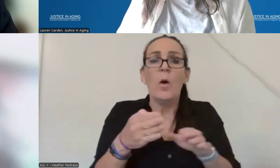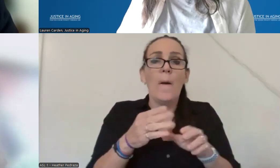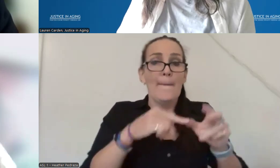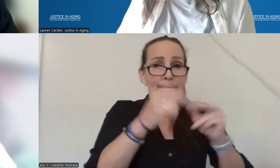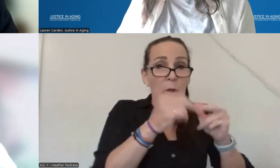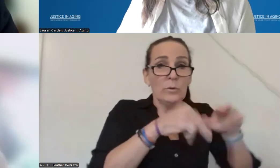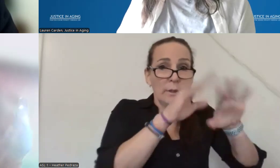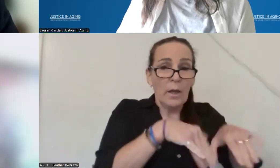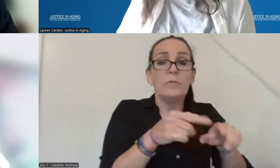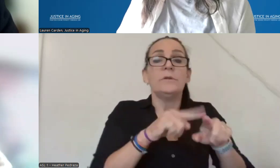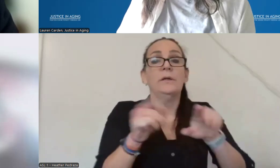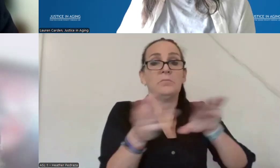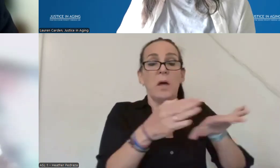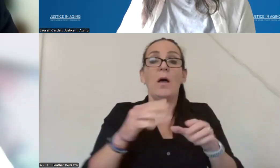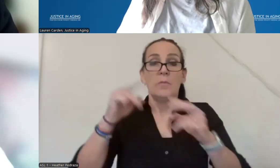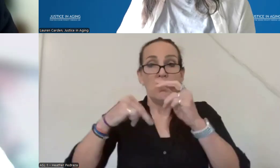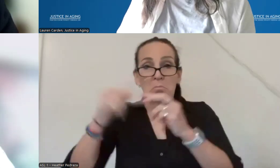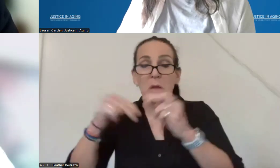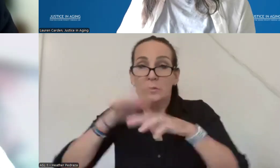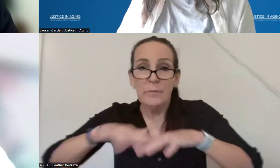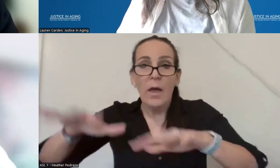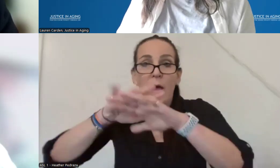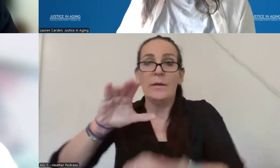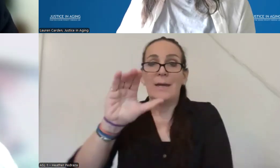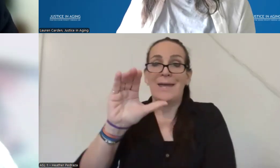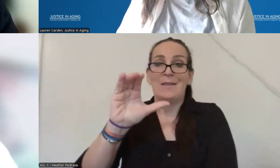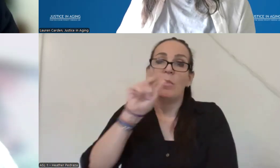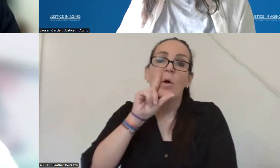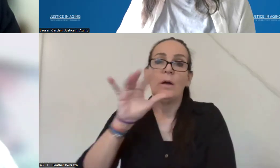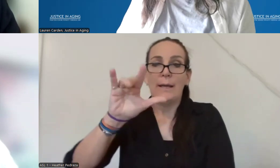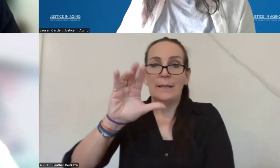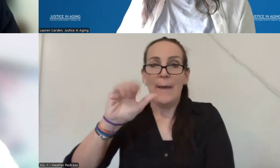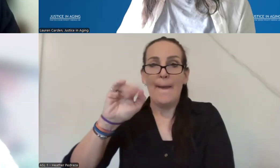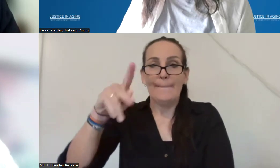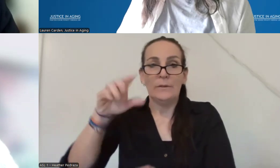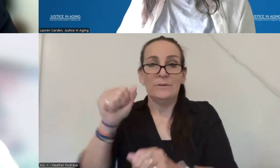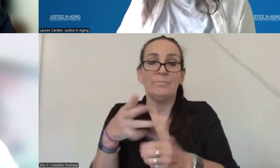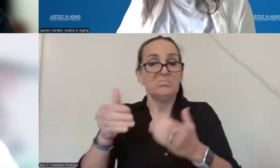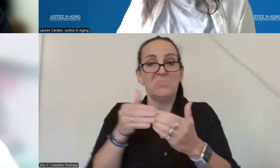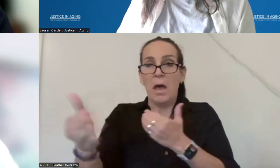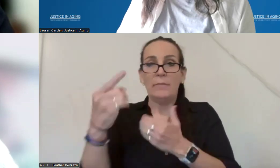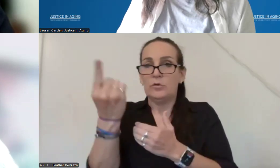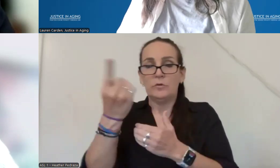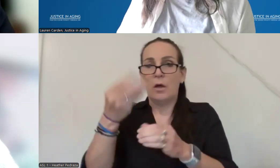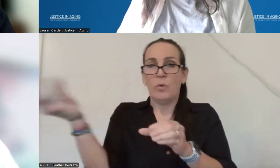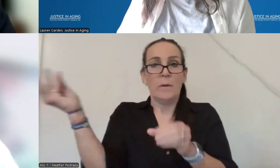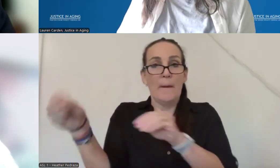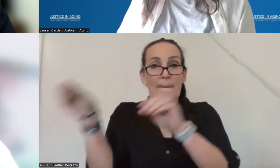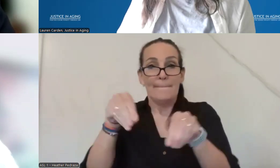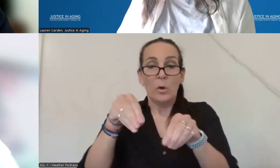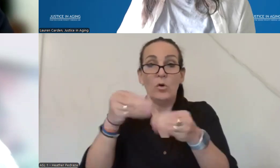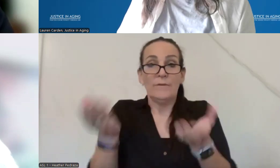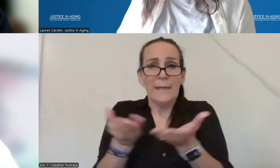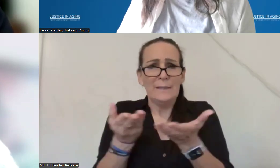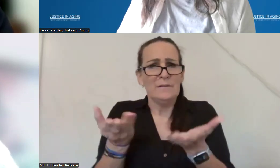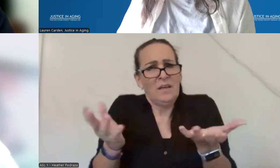health, social, transportation, nutrition, all of those things, because once somebody moves into a place, we talk about aging in place. How are you